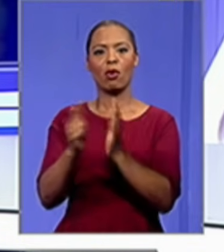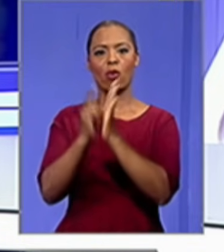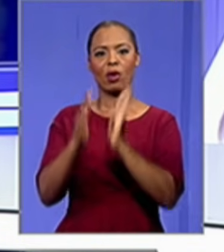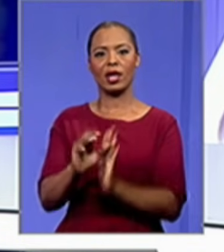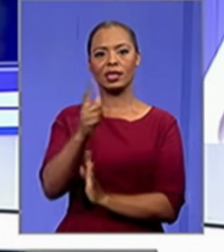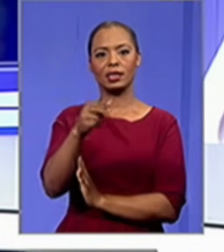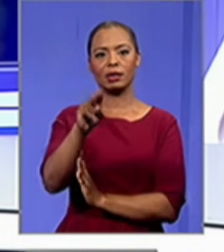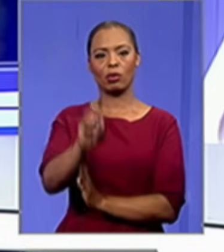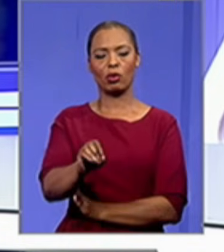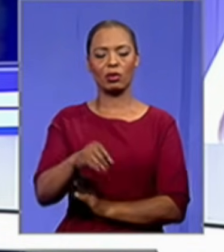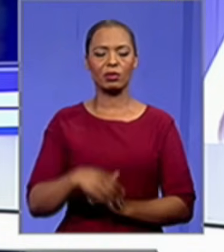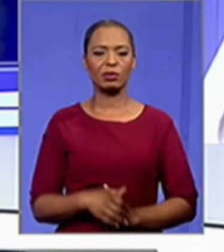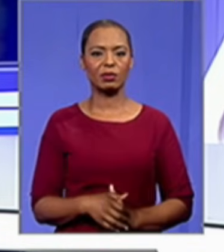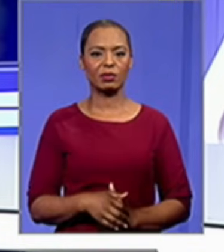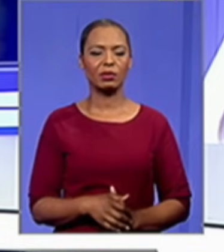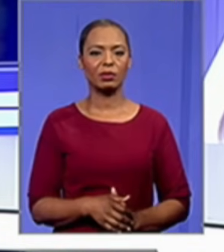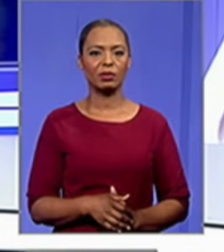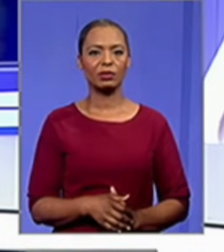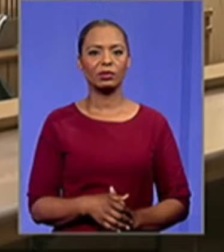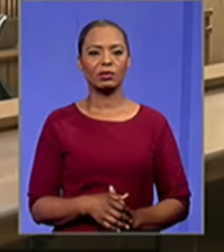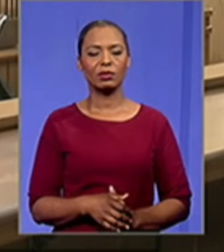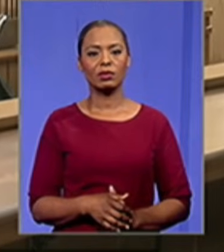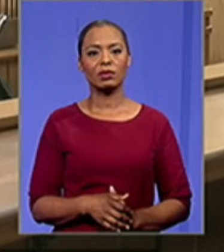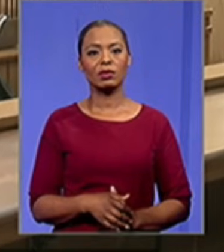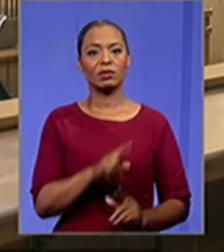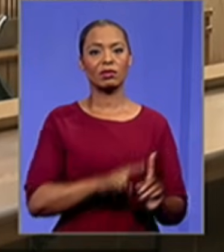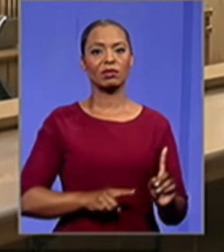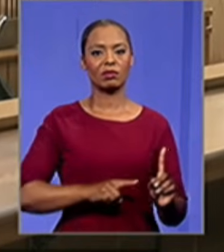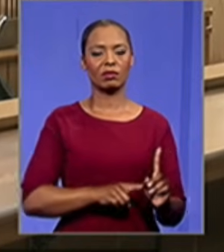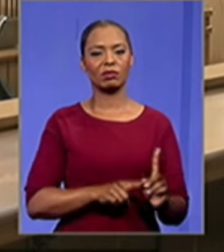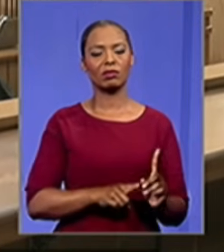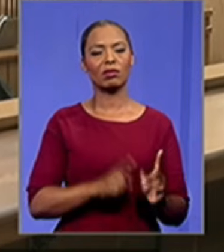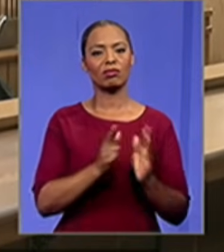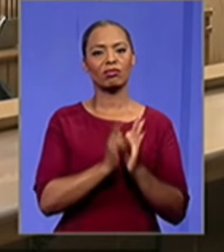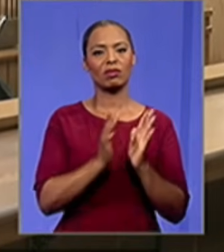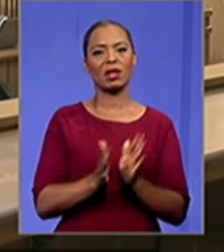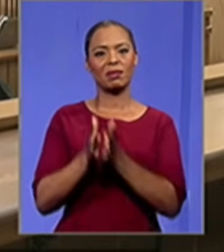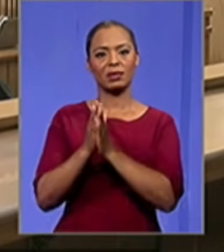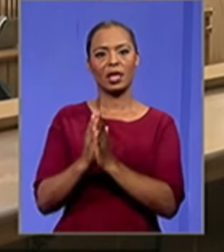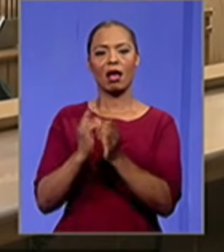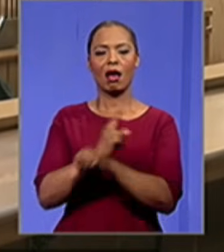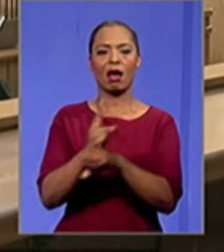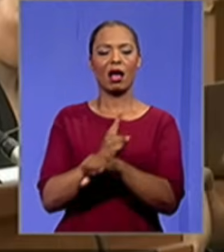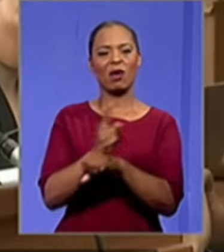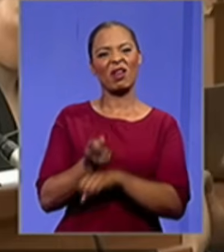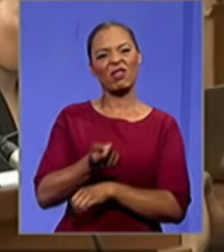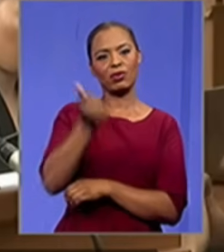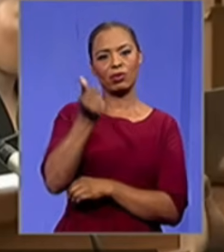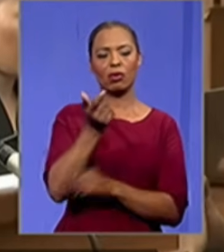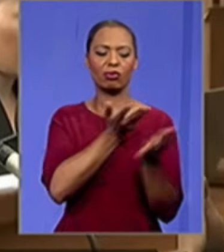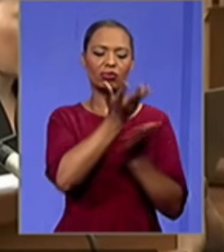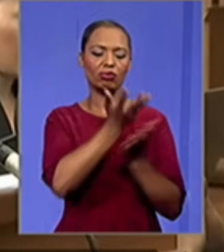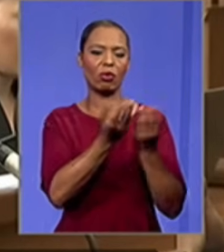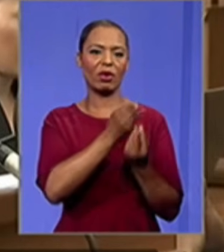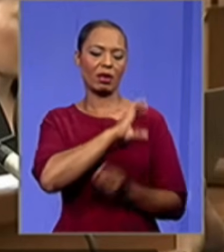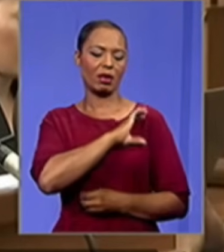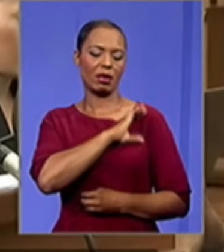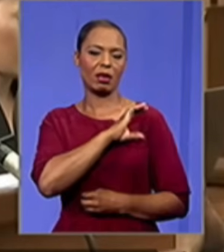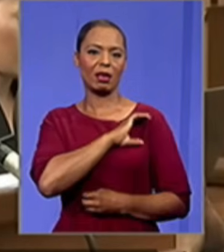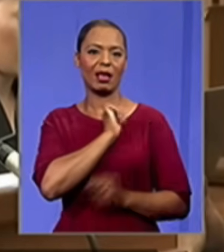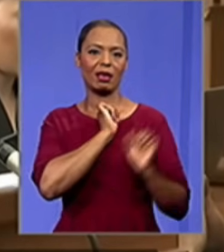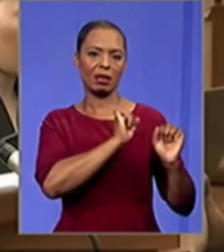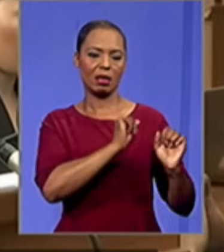Sipho Ramosepele. Mngomezulu o kgopetše kgorotsheko di iri di se kae go boledišana le balatofatšwa bao a